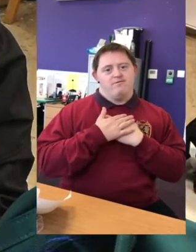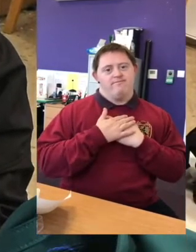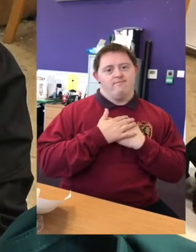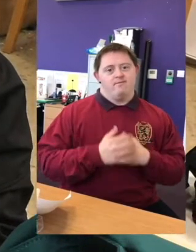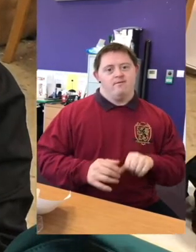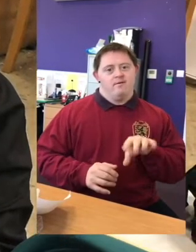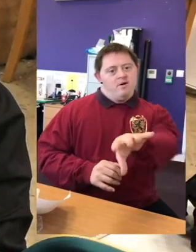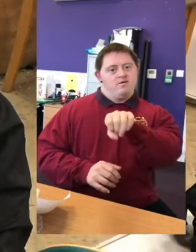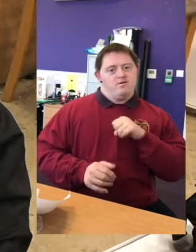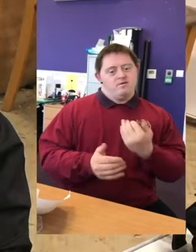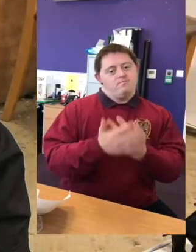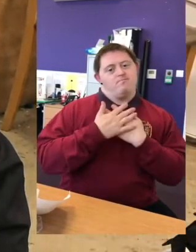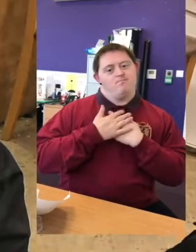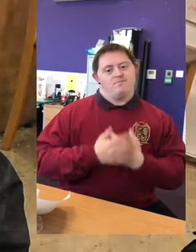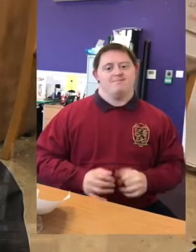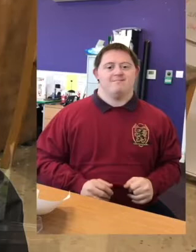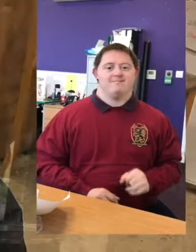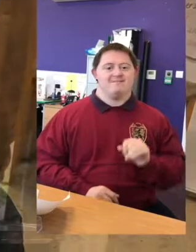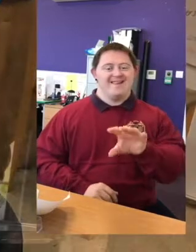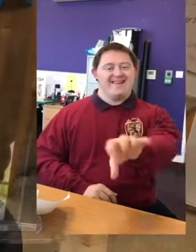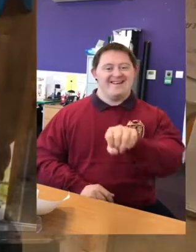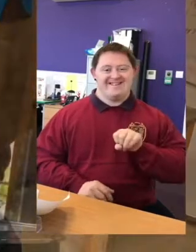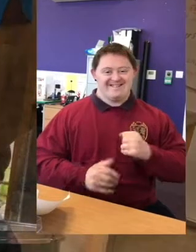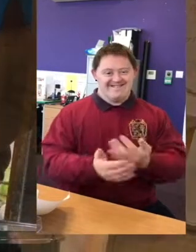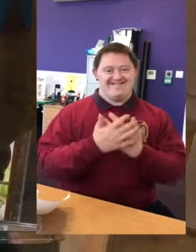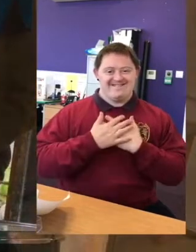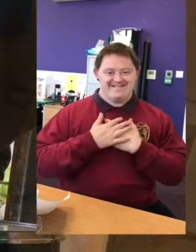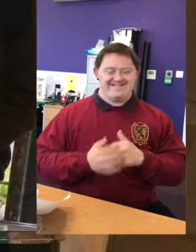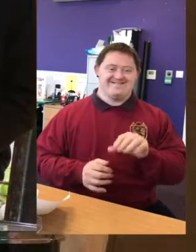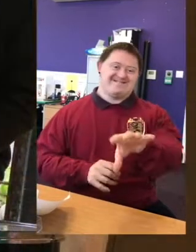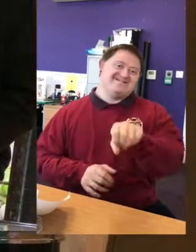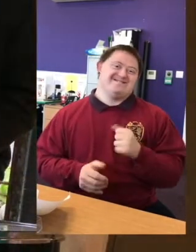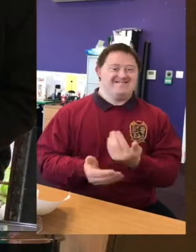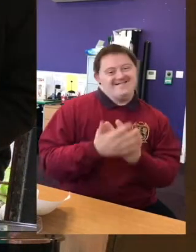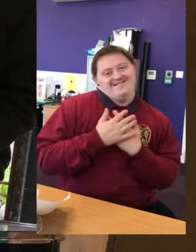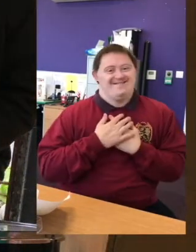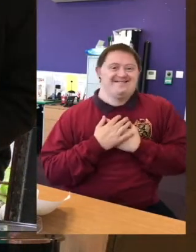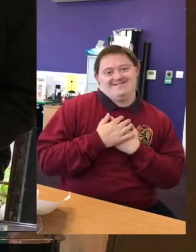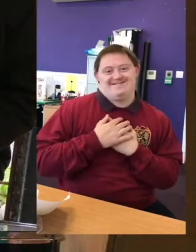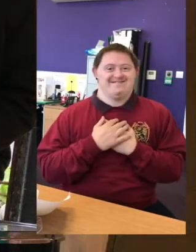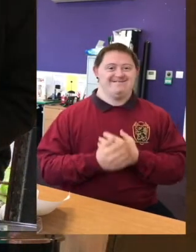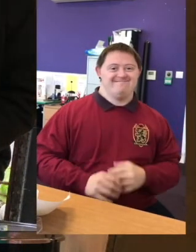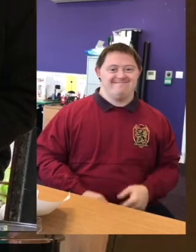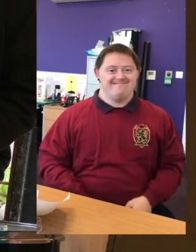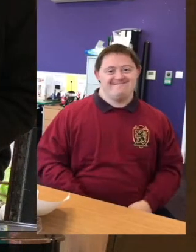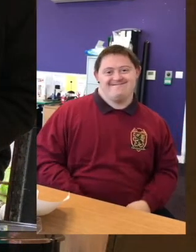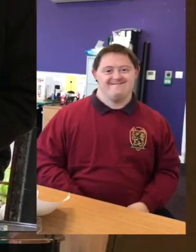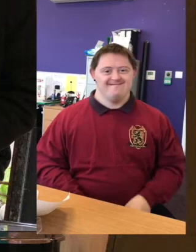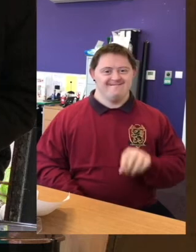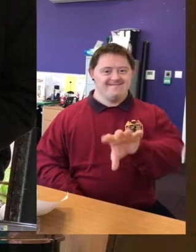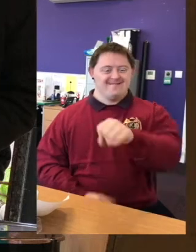breath. Take a breath. Take a breath. Take a